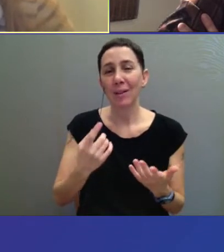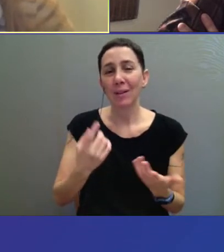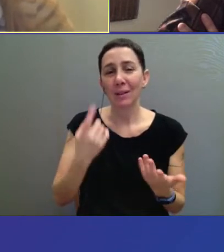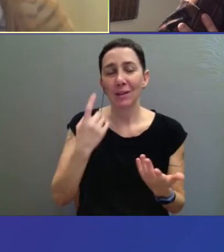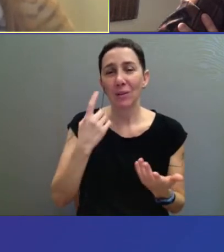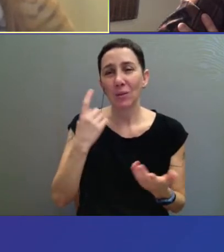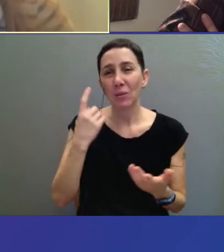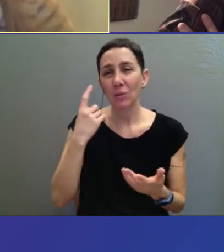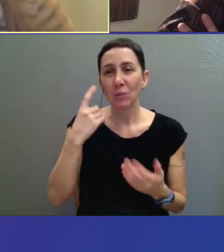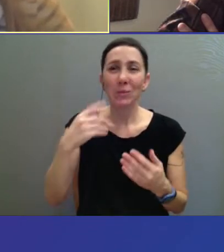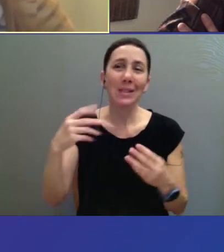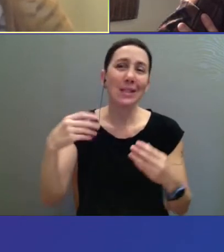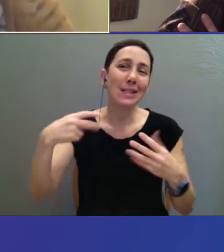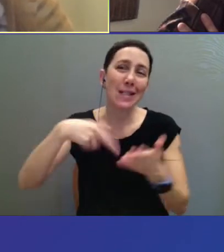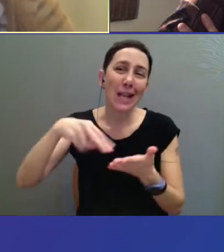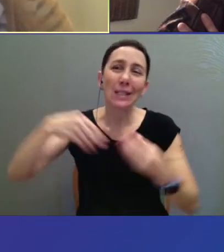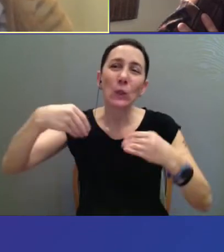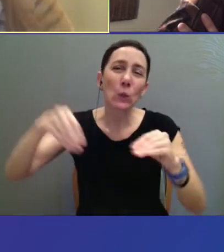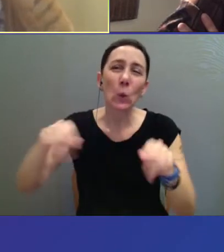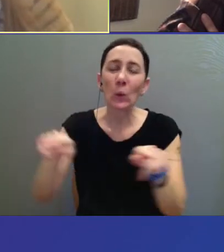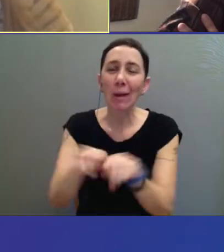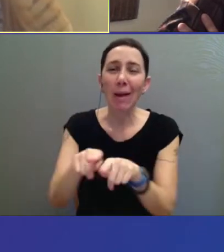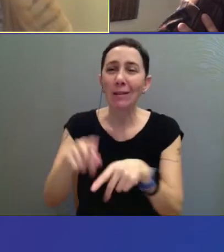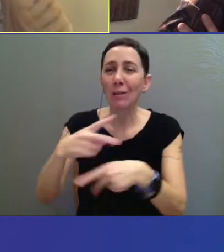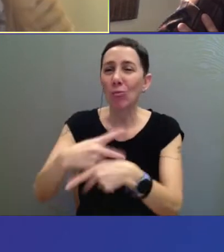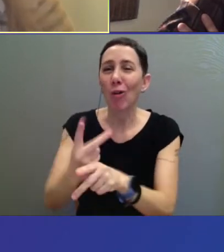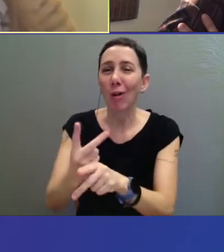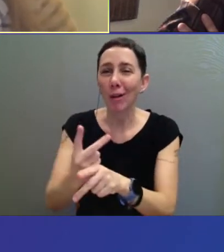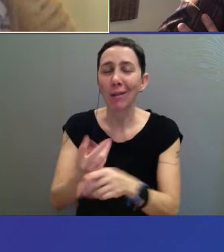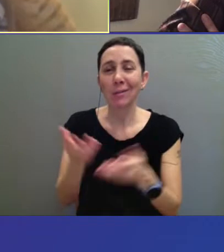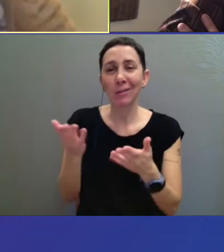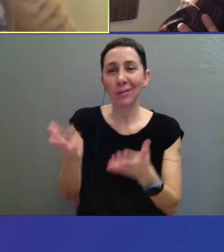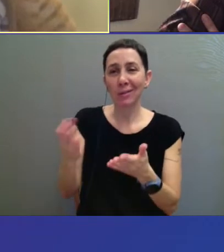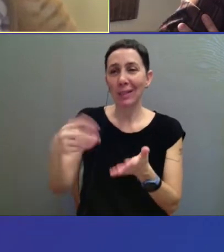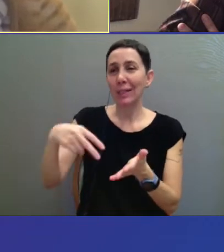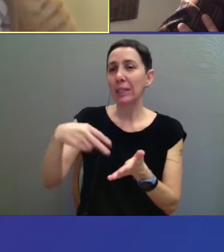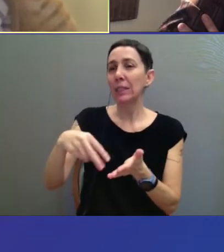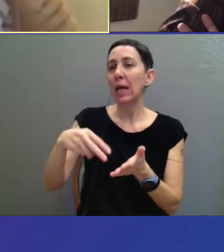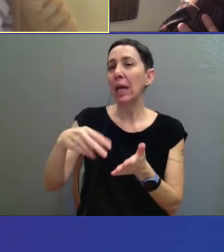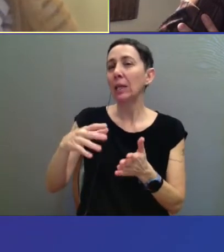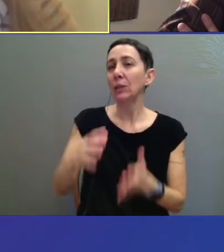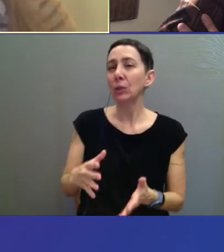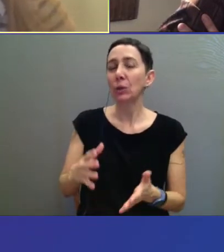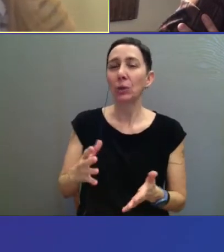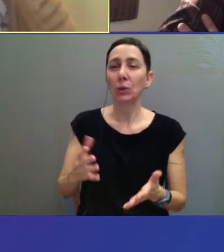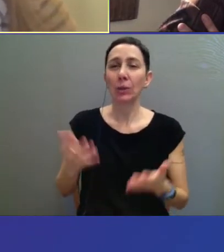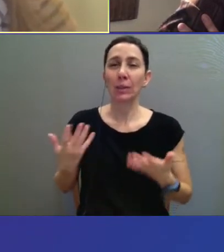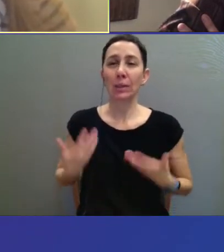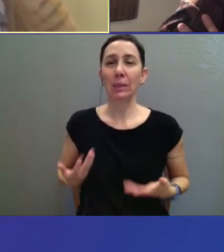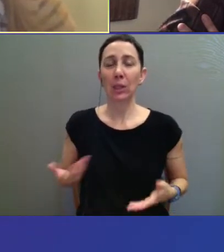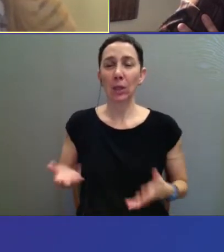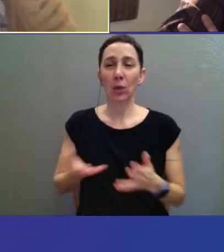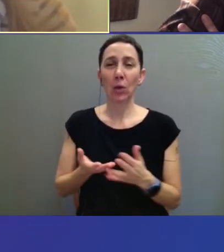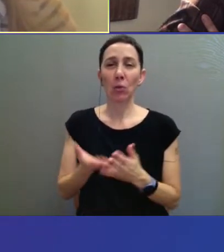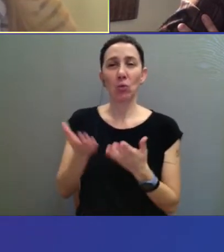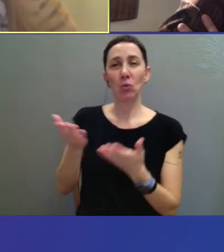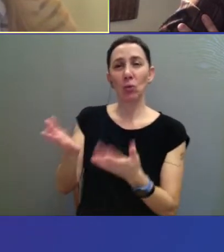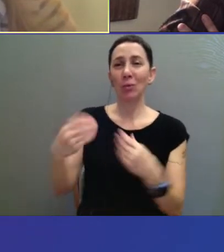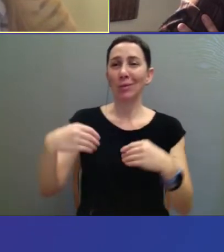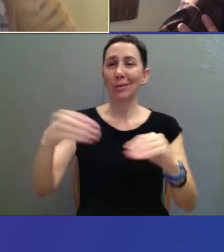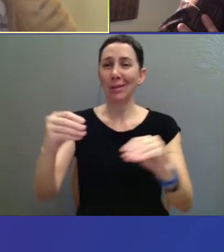dance is sold as a product, right? And so as the dancer, you are the vehicle for that. And so that is an emphasis